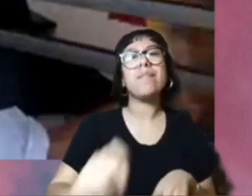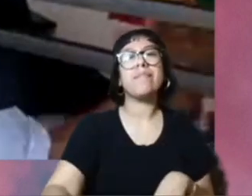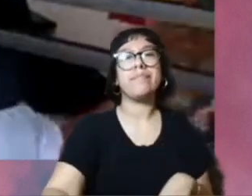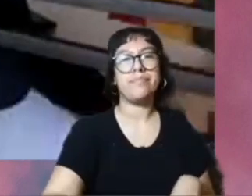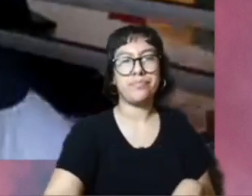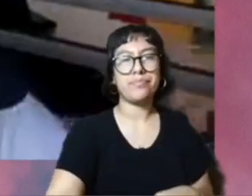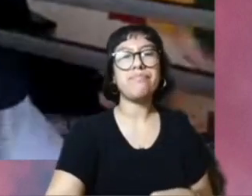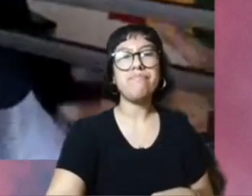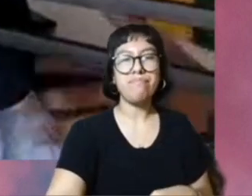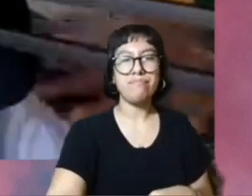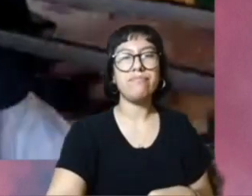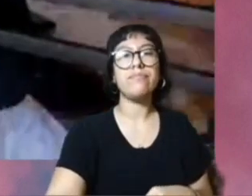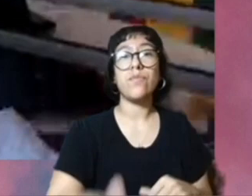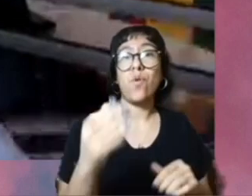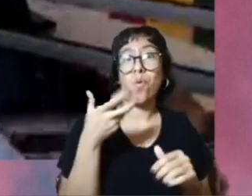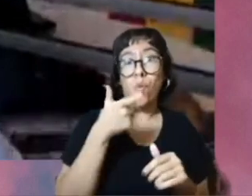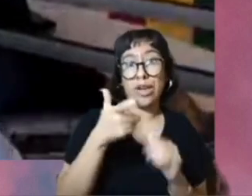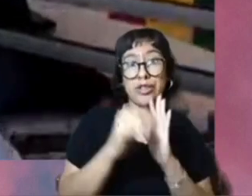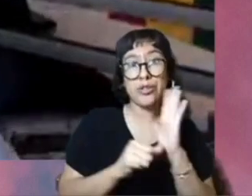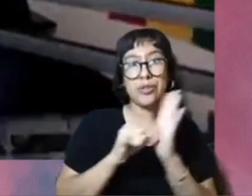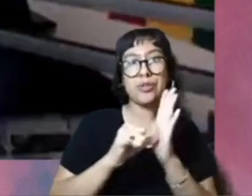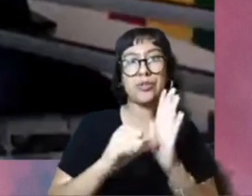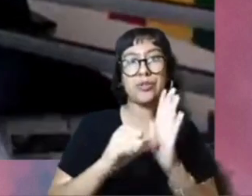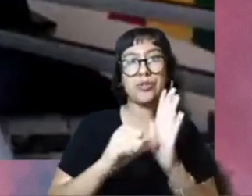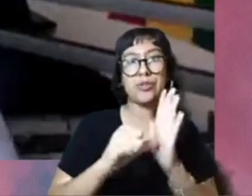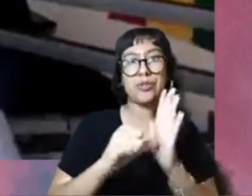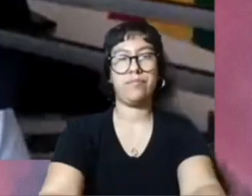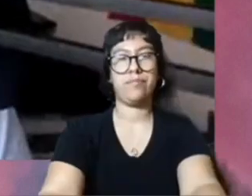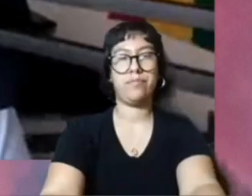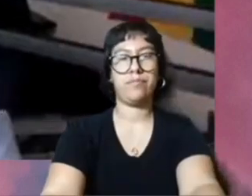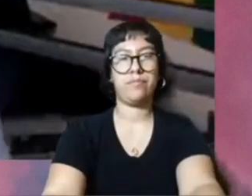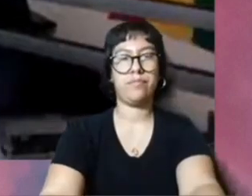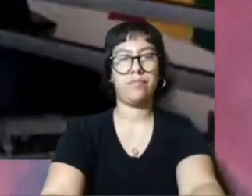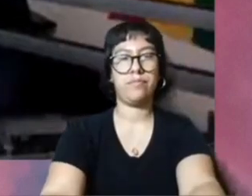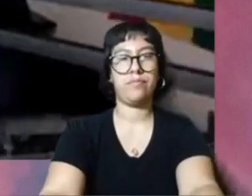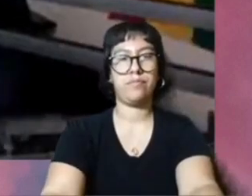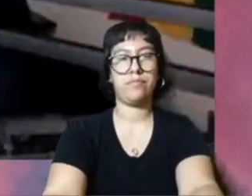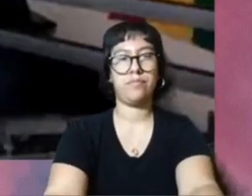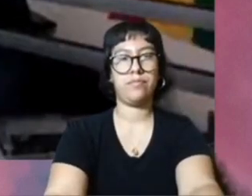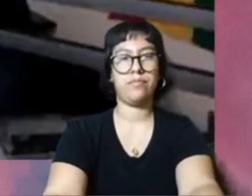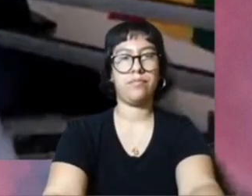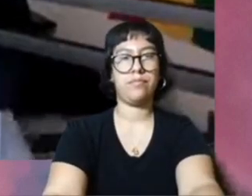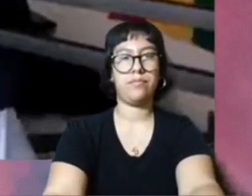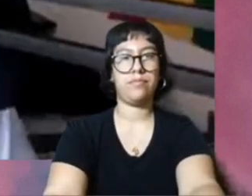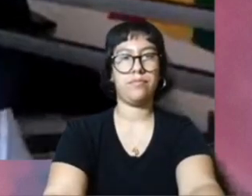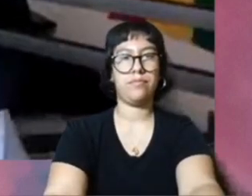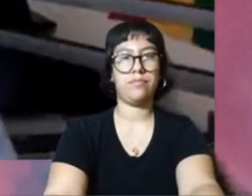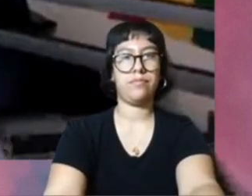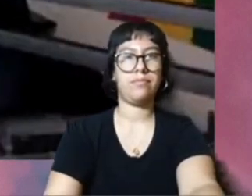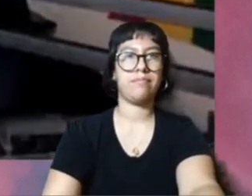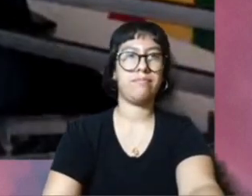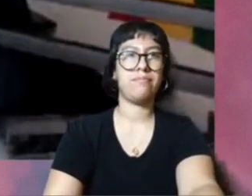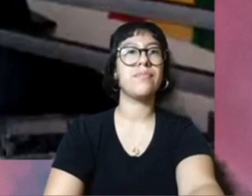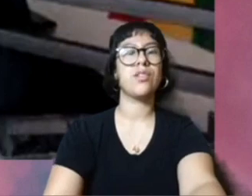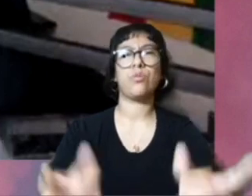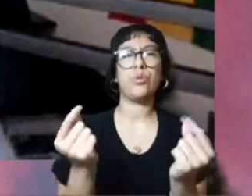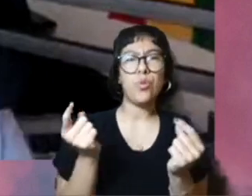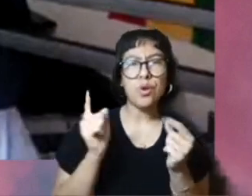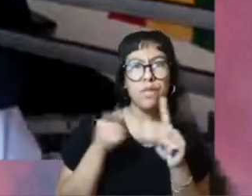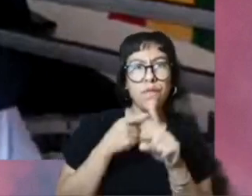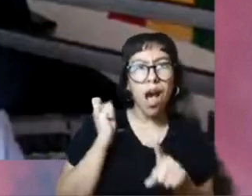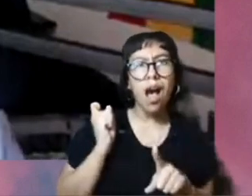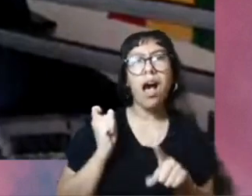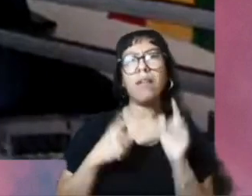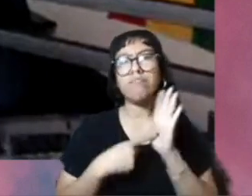y'all joining us on YouTube, what's up? Feel free to use the comment section to drop in where are you tuning in from, what are you repping. Like I said